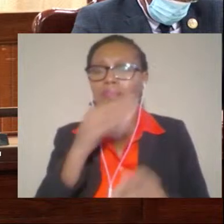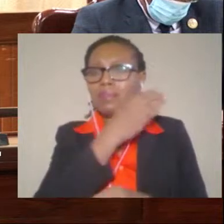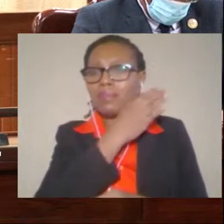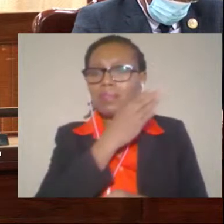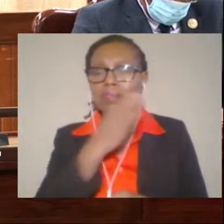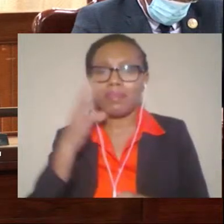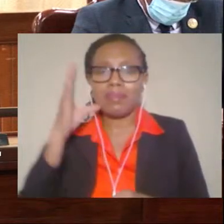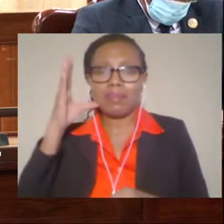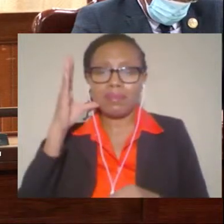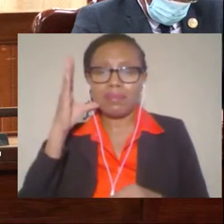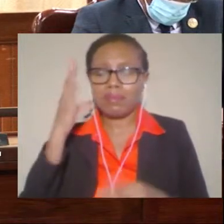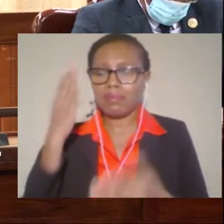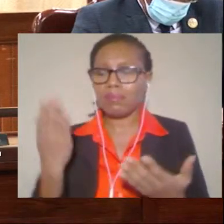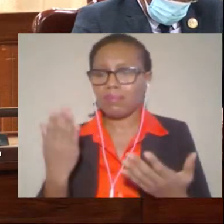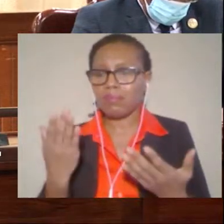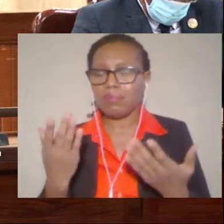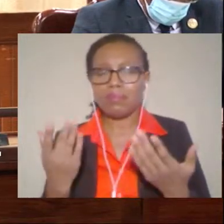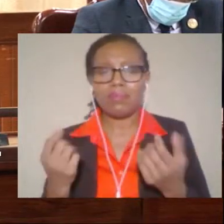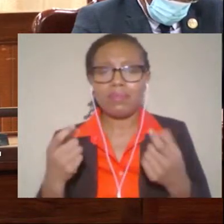to manage